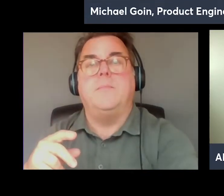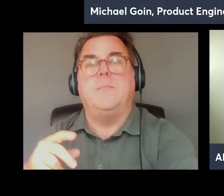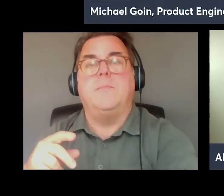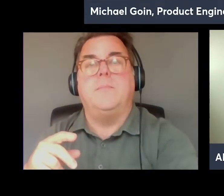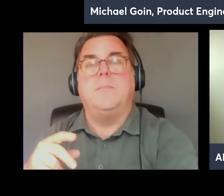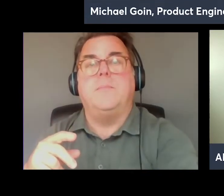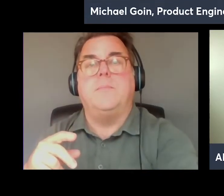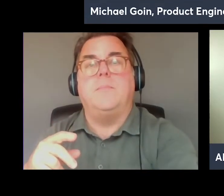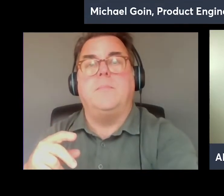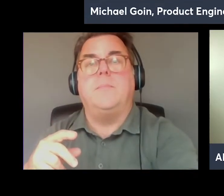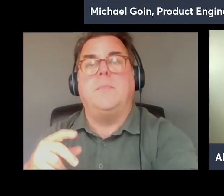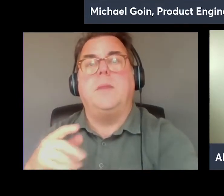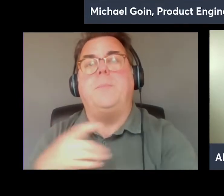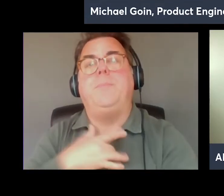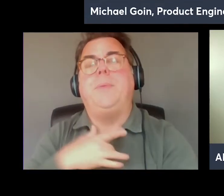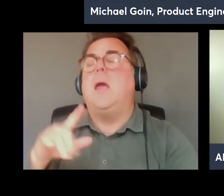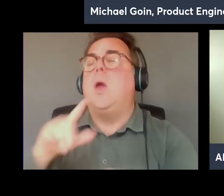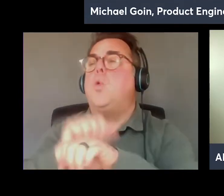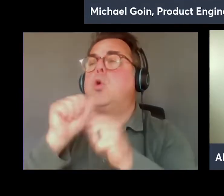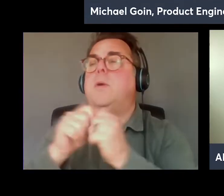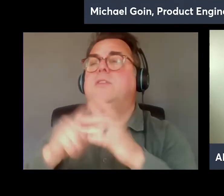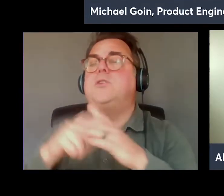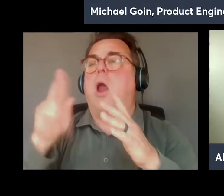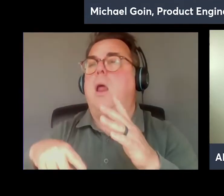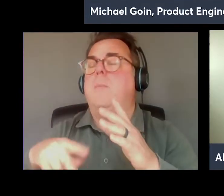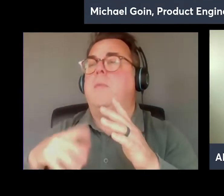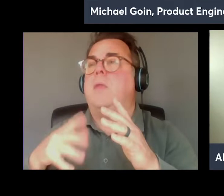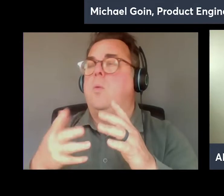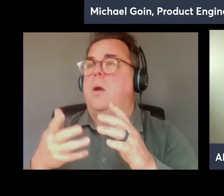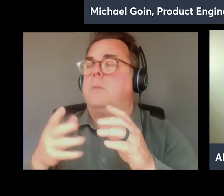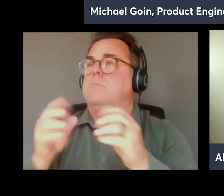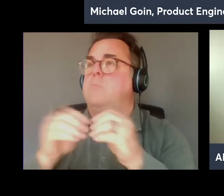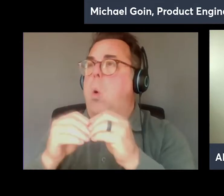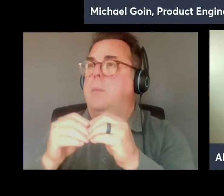more GPUs and just to keep increasing the instance size.